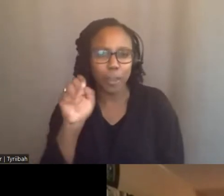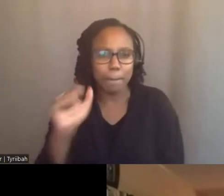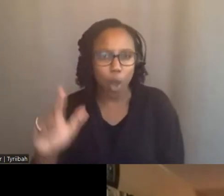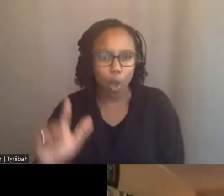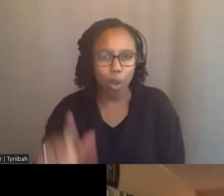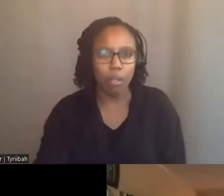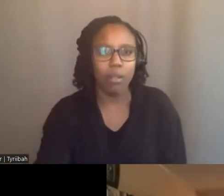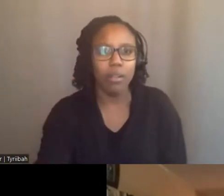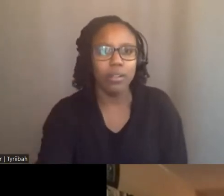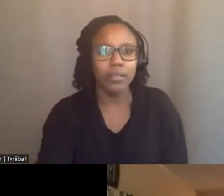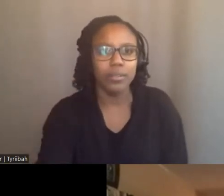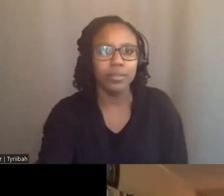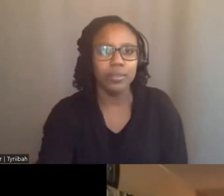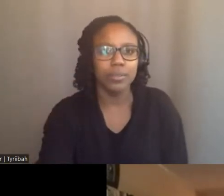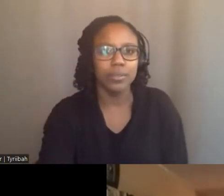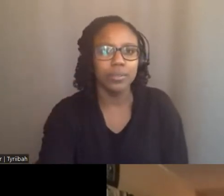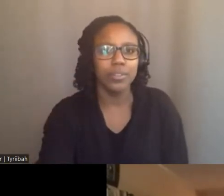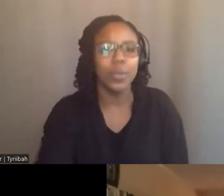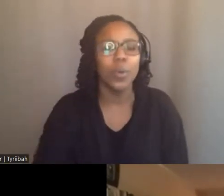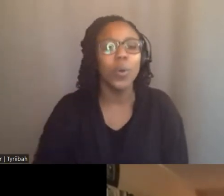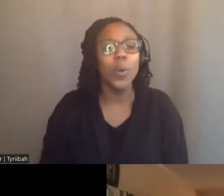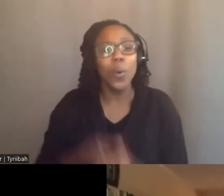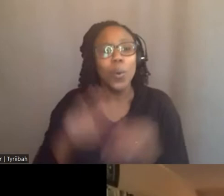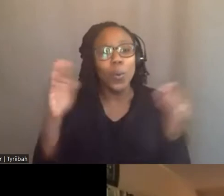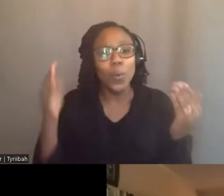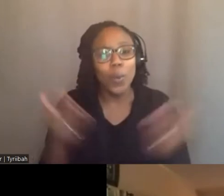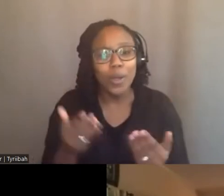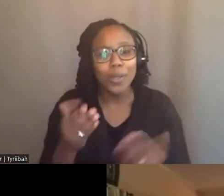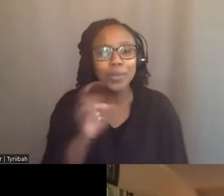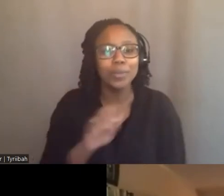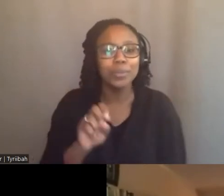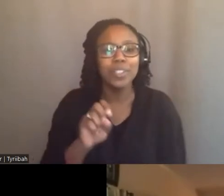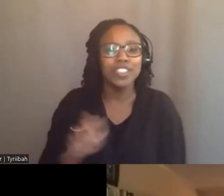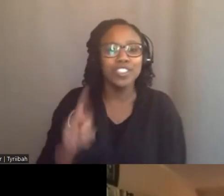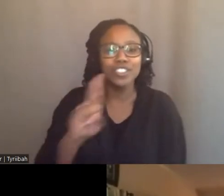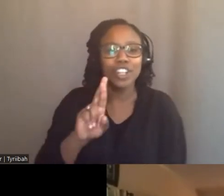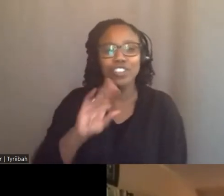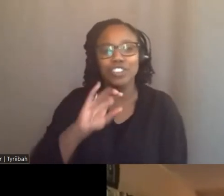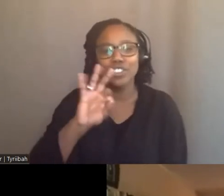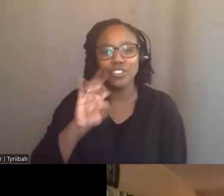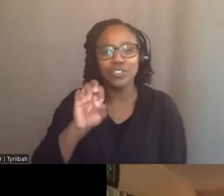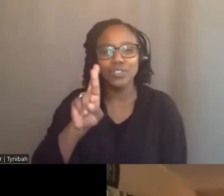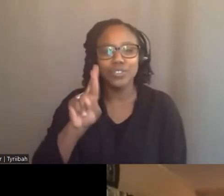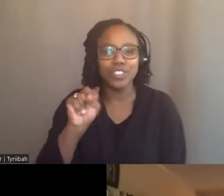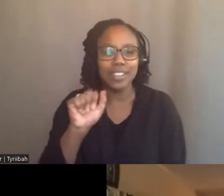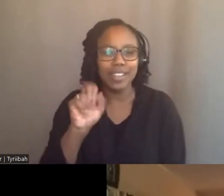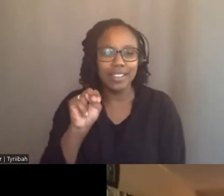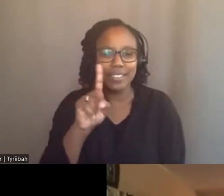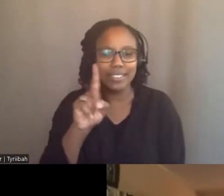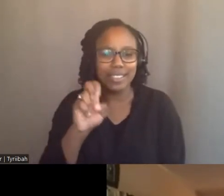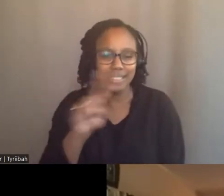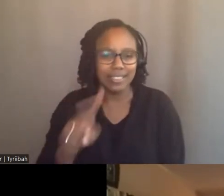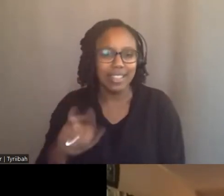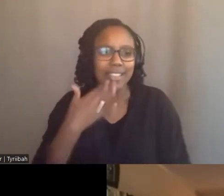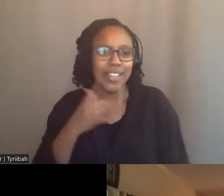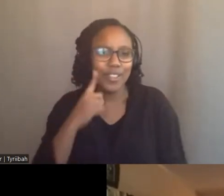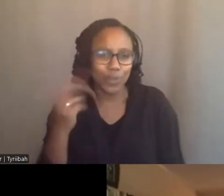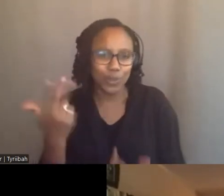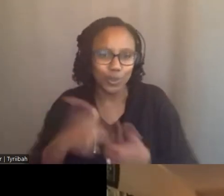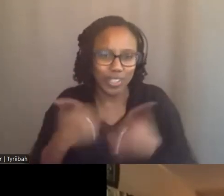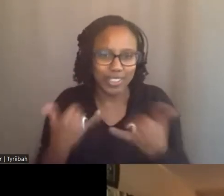welcome, Johanna. Thank you so much for joining us in this conversation. Thank you so very much for